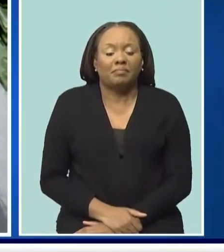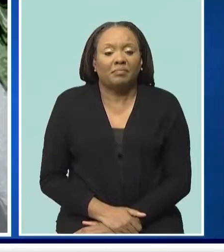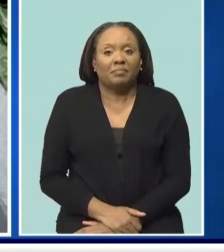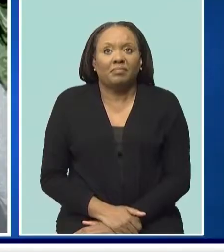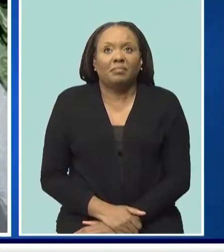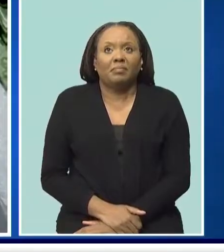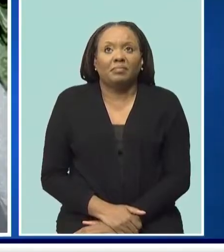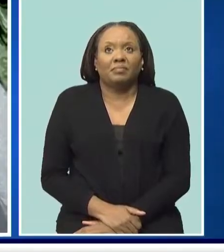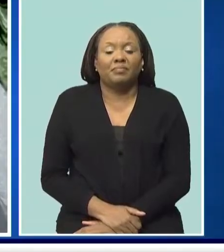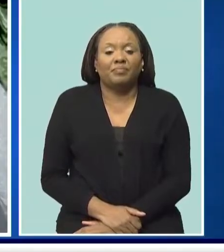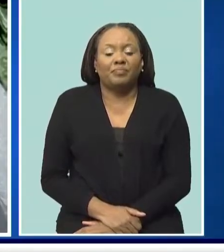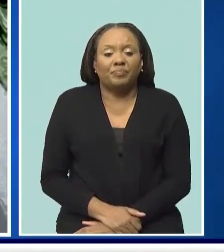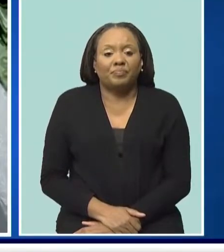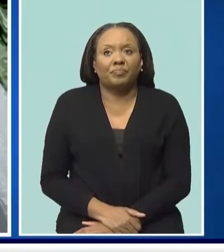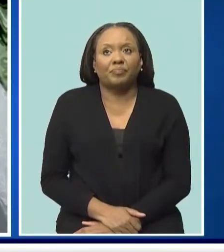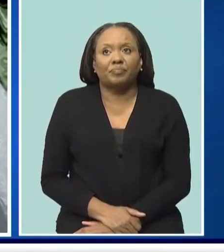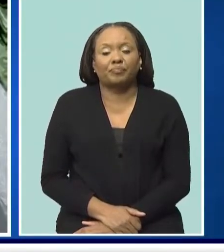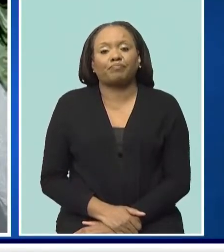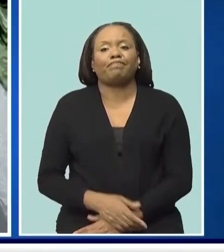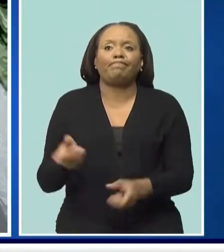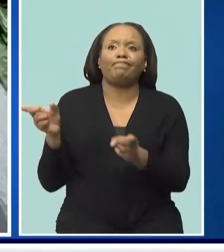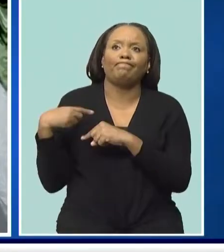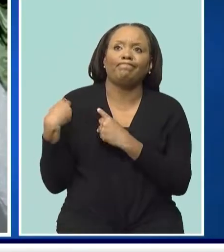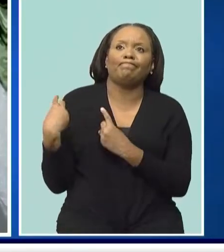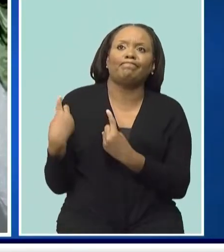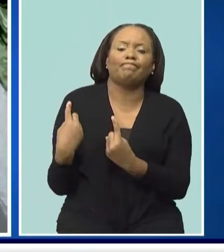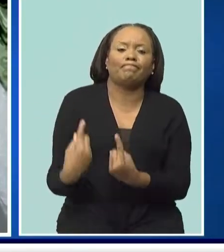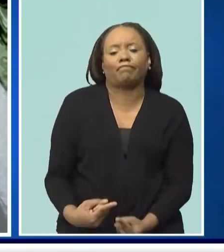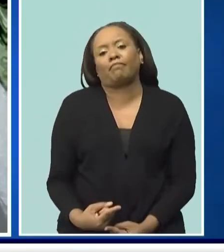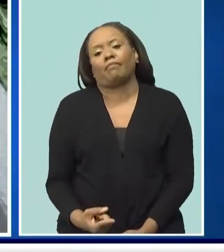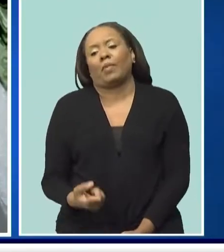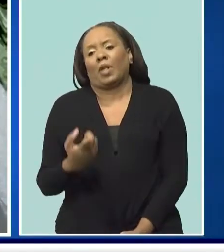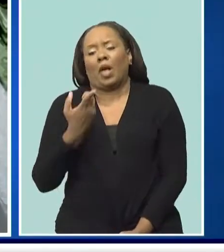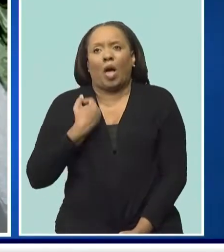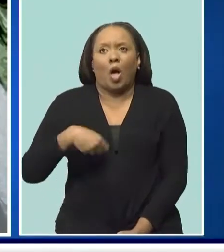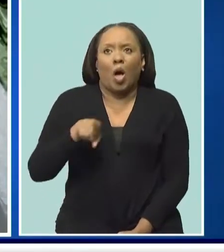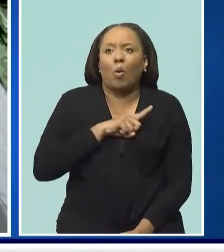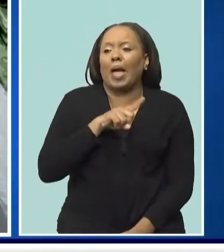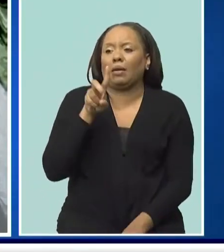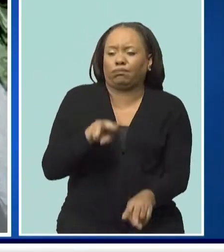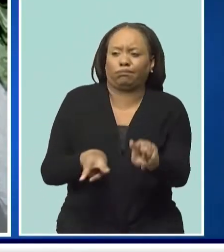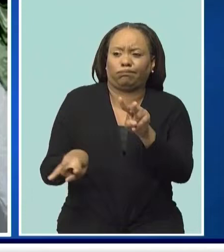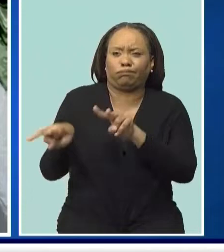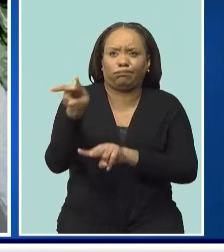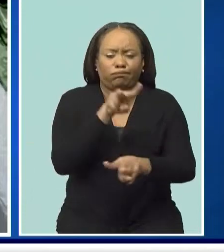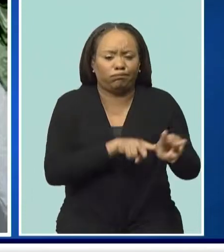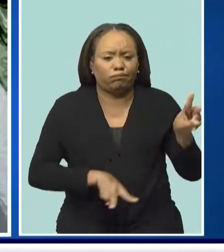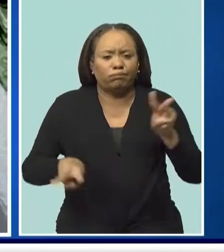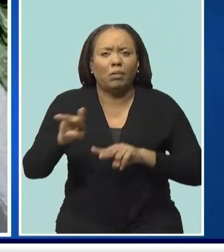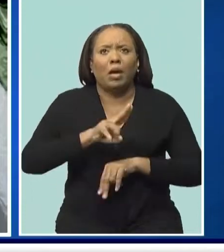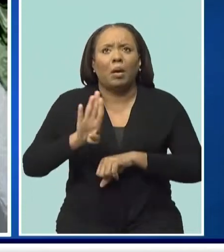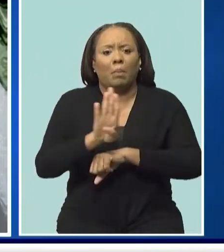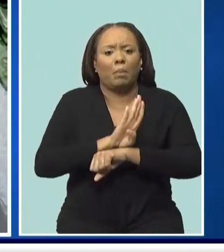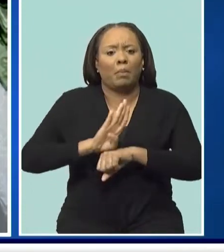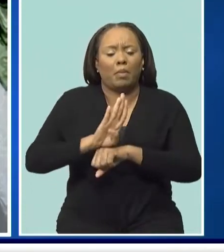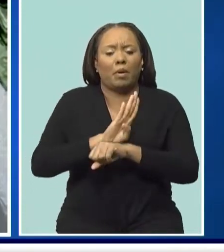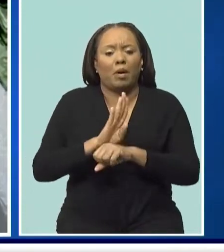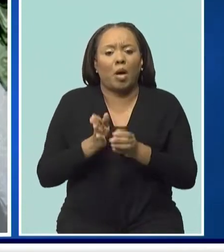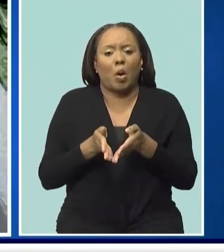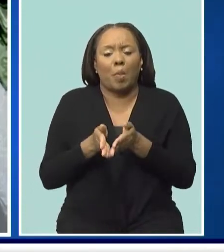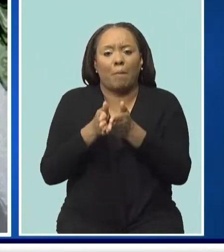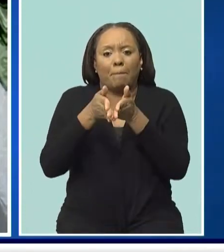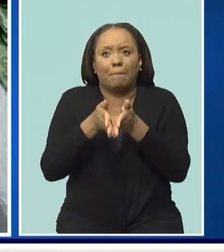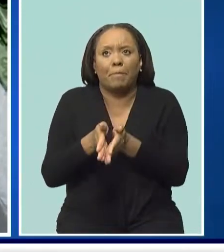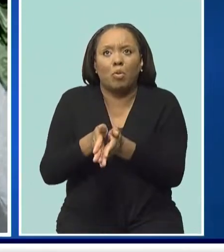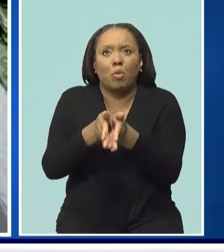we've been observing over the years that the Bajan boats are coming and